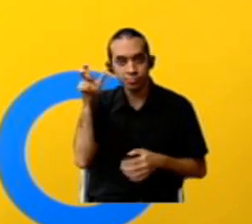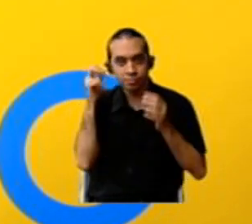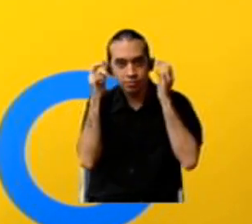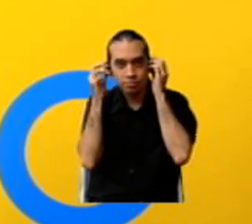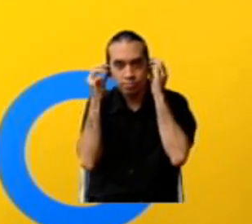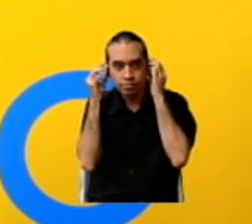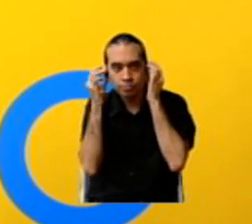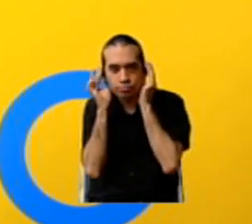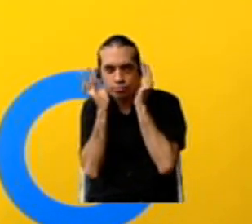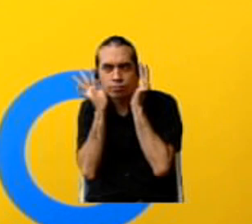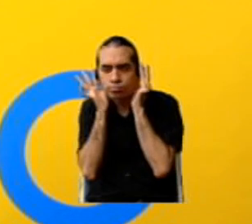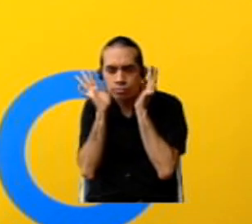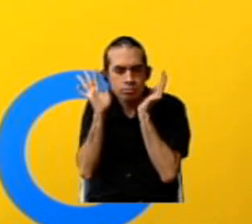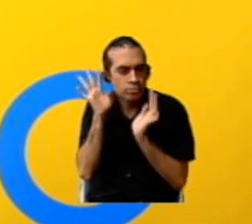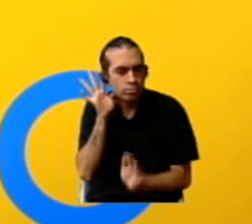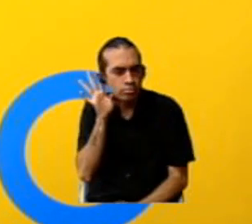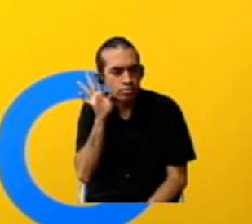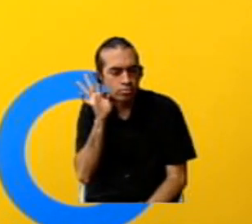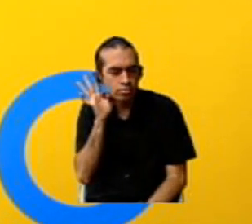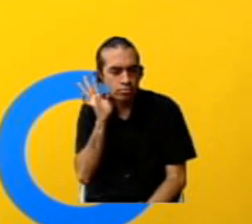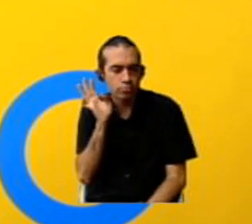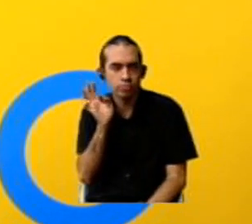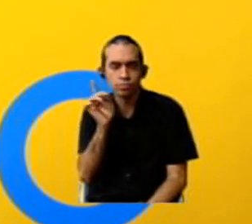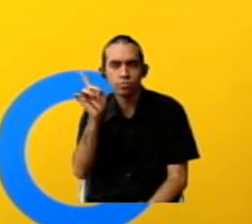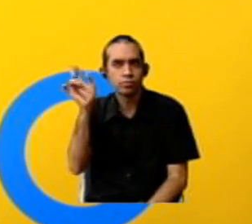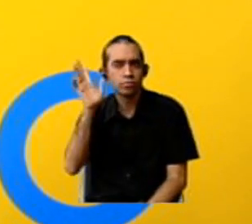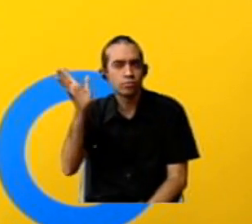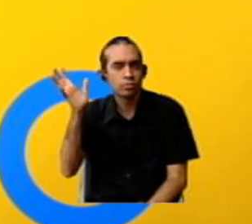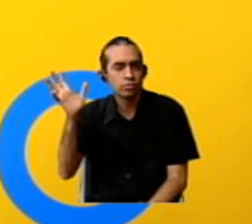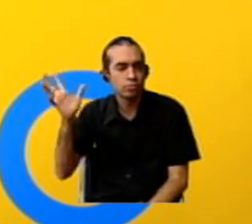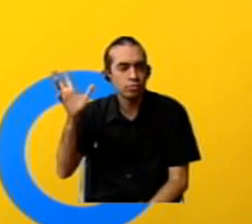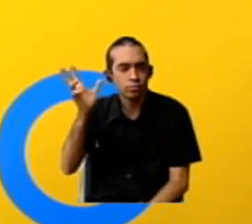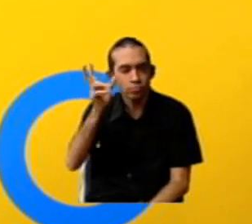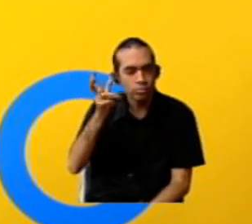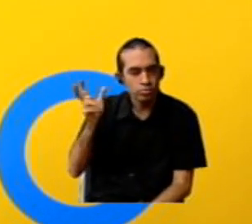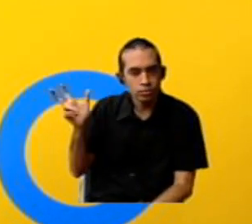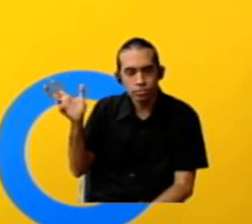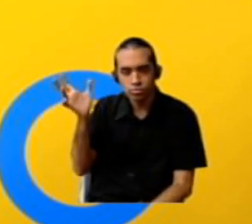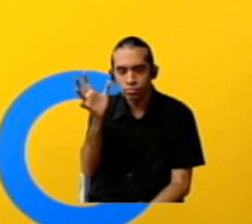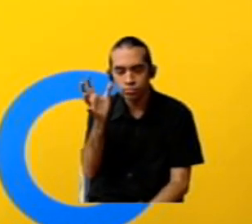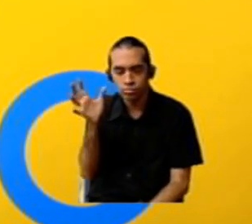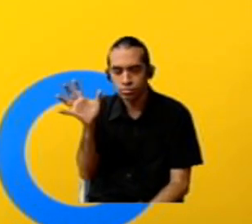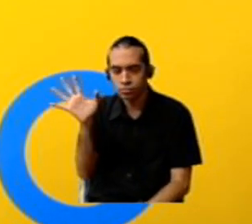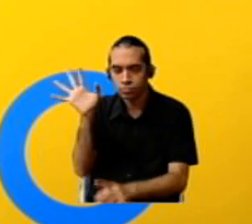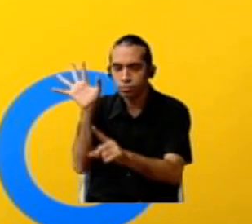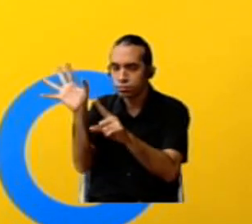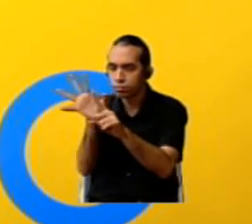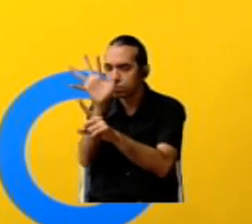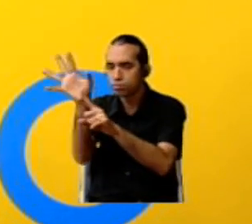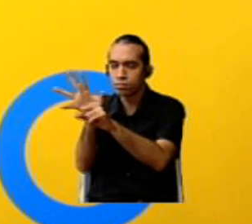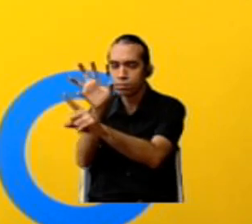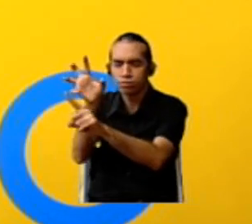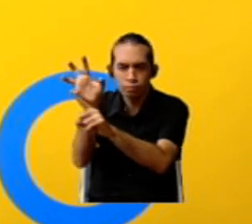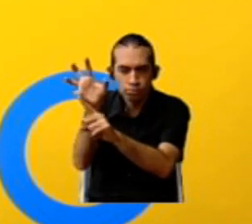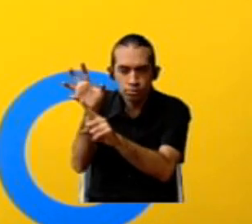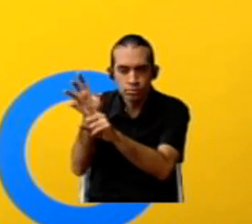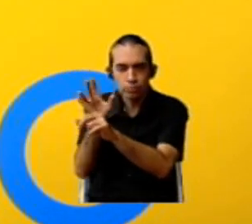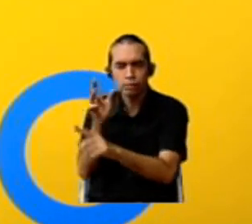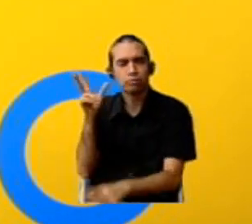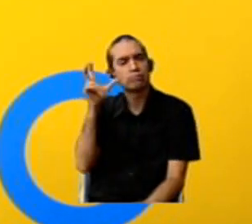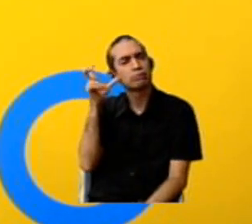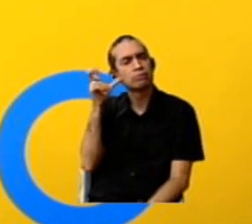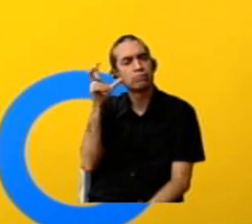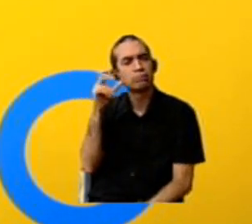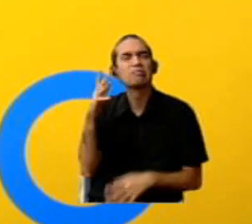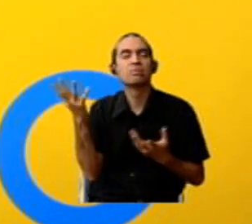to something? There is one sound, I guess. Let's see, Charlie. Do you